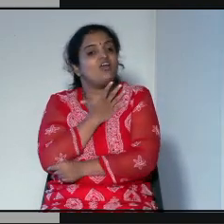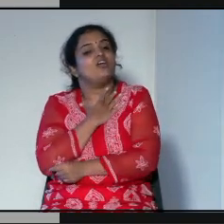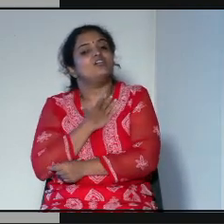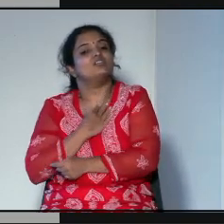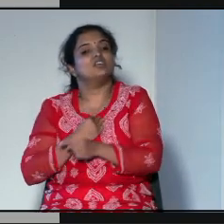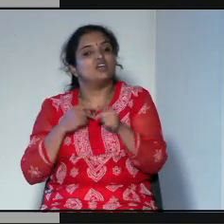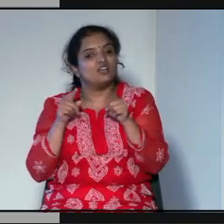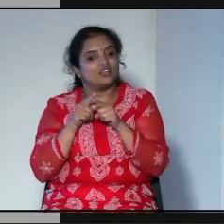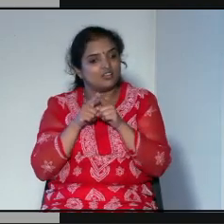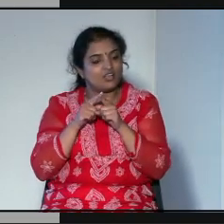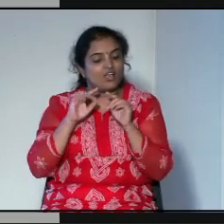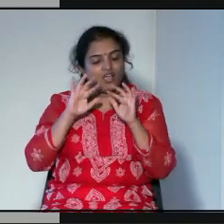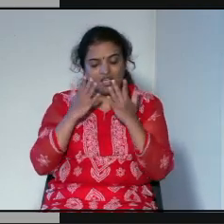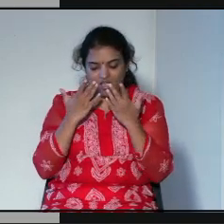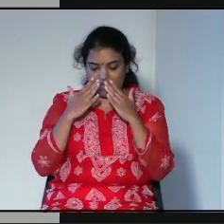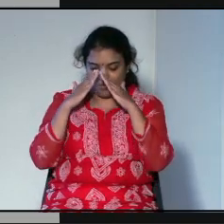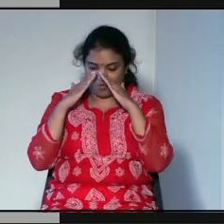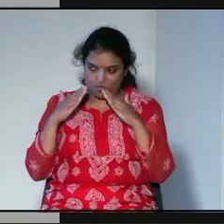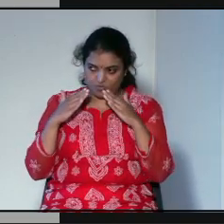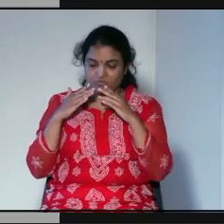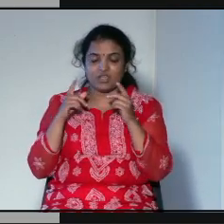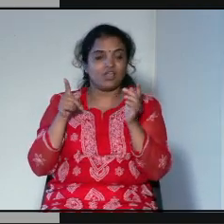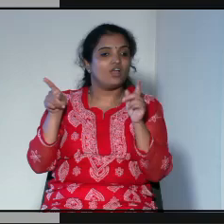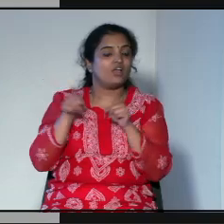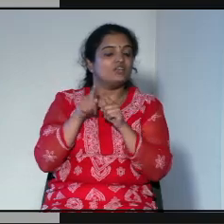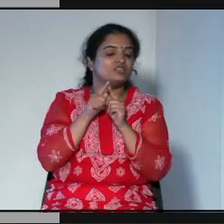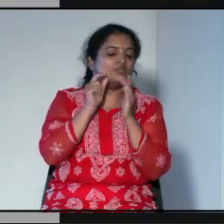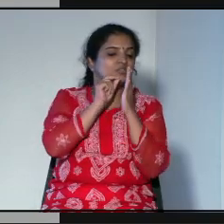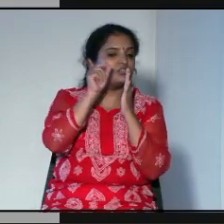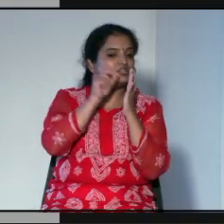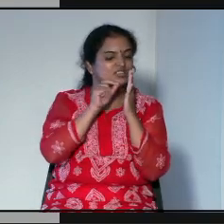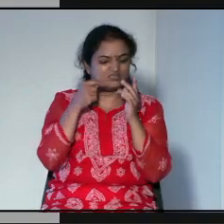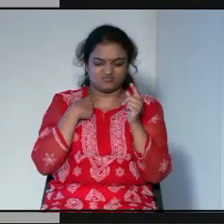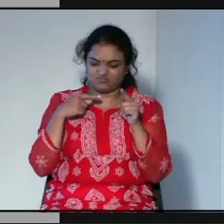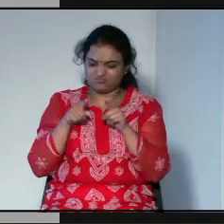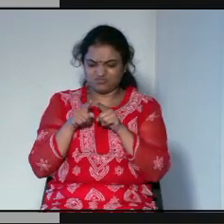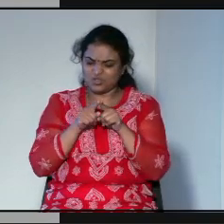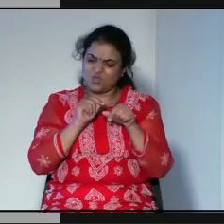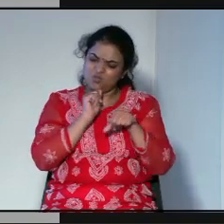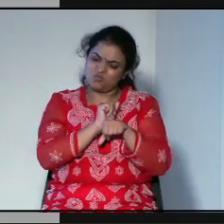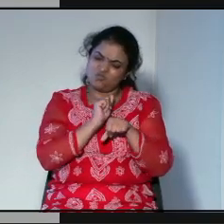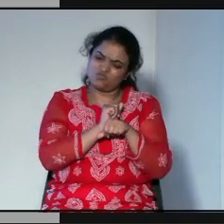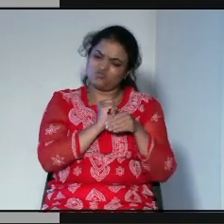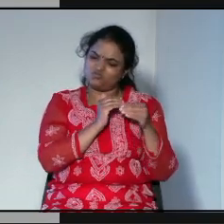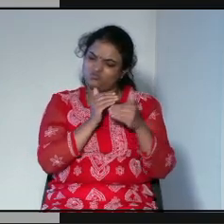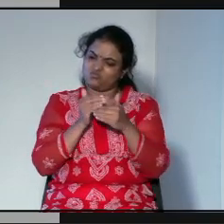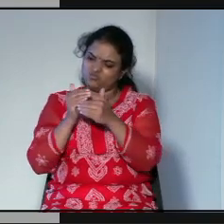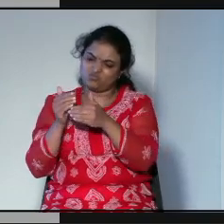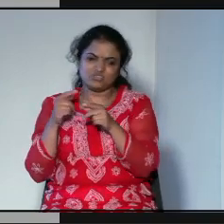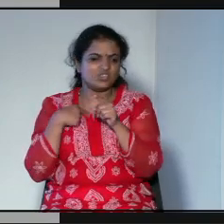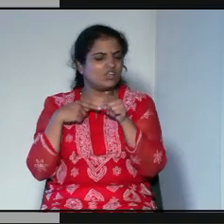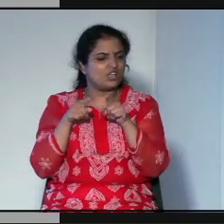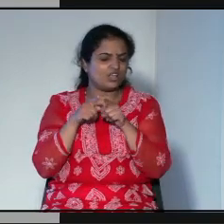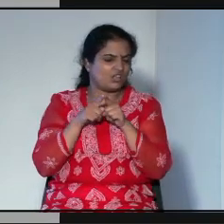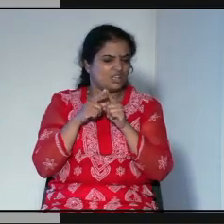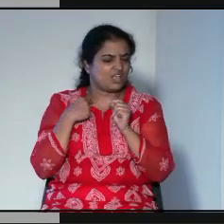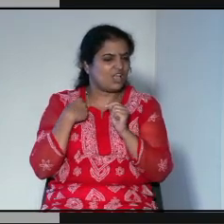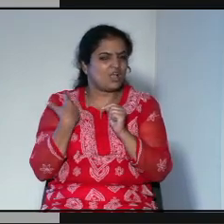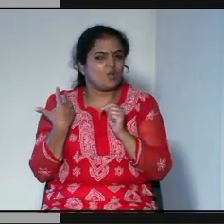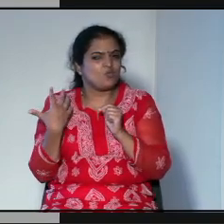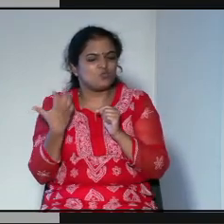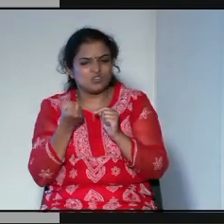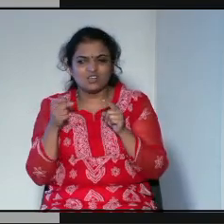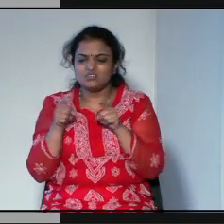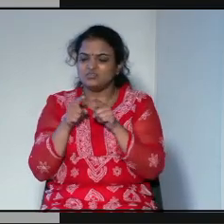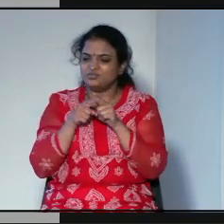leave her home and her city. She writes, "The more I finish a set of works, the more I feel the urgent need never to give